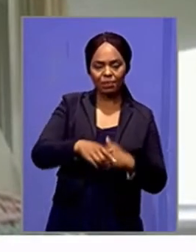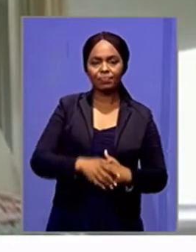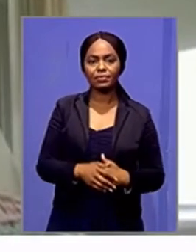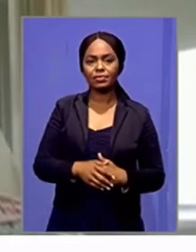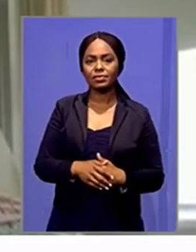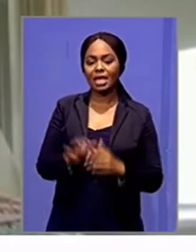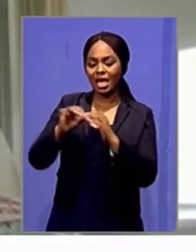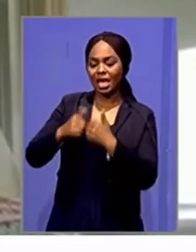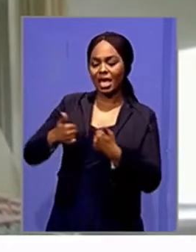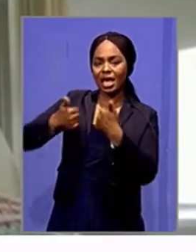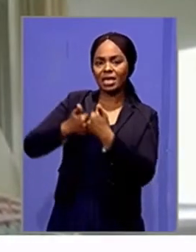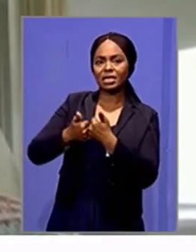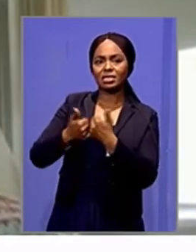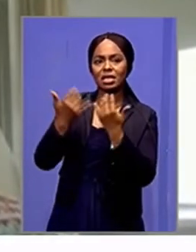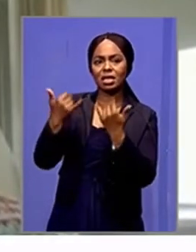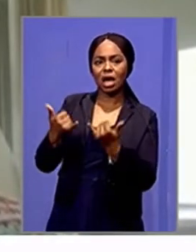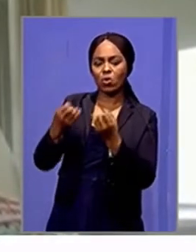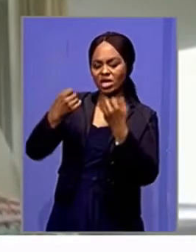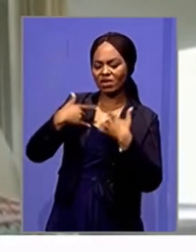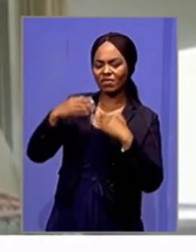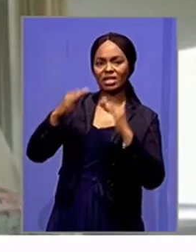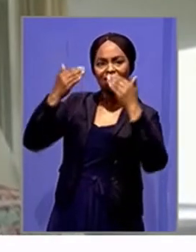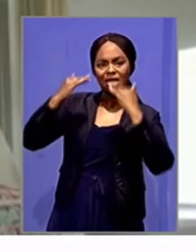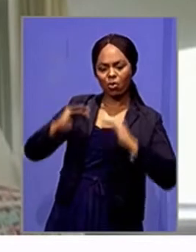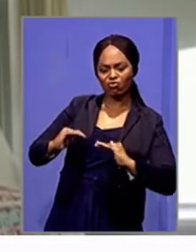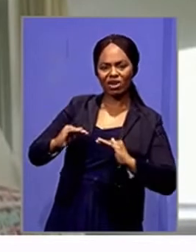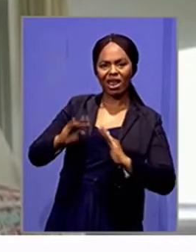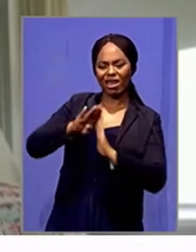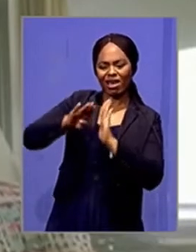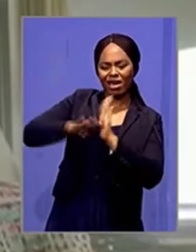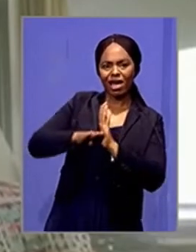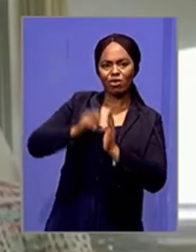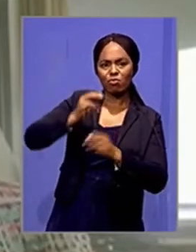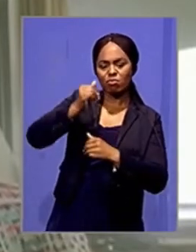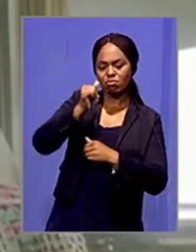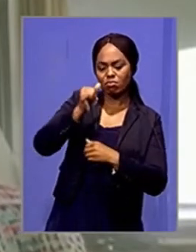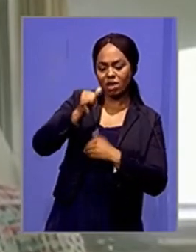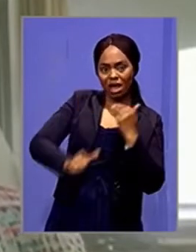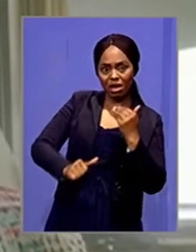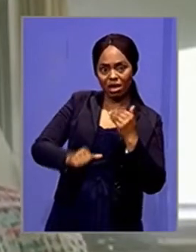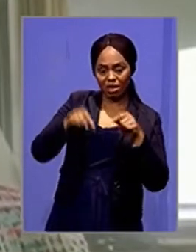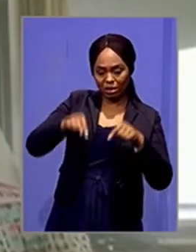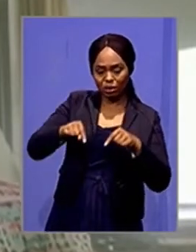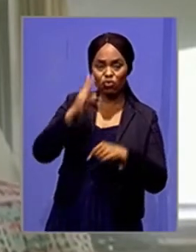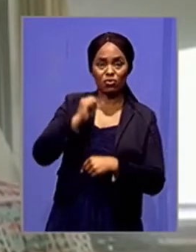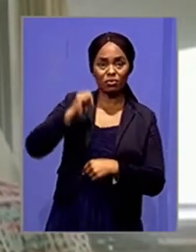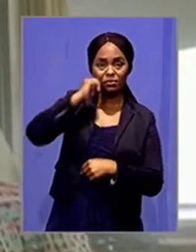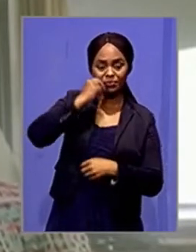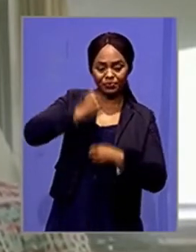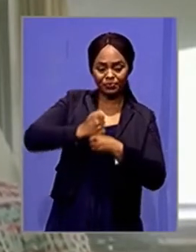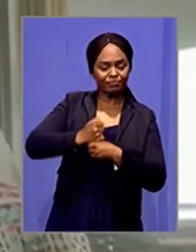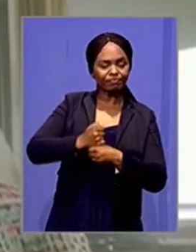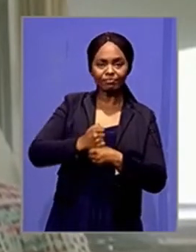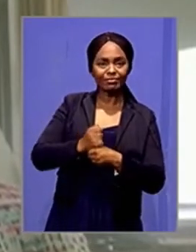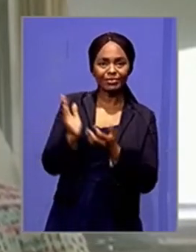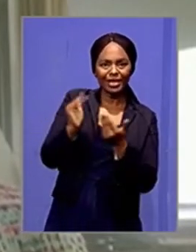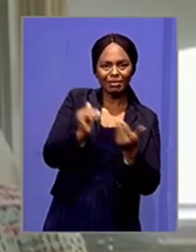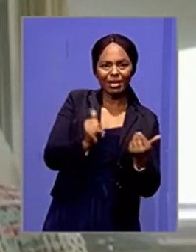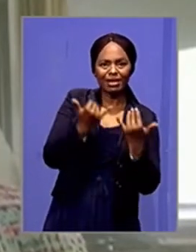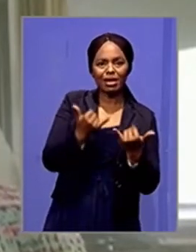to give us a downgrade when they meet in November this year. In fact, we expect to see our credit